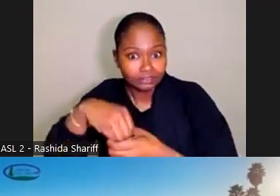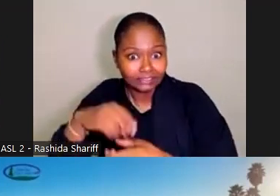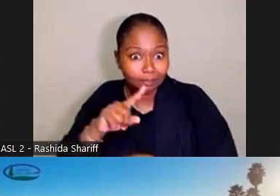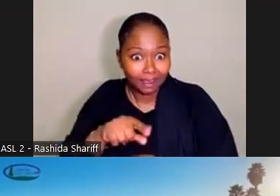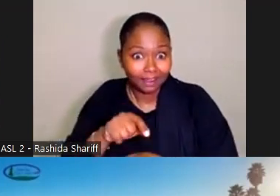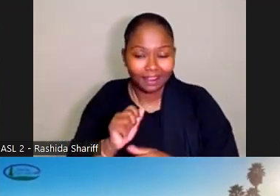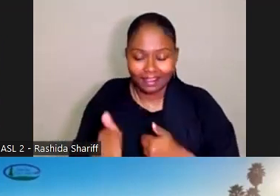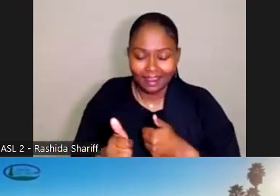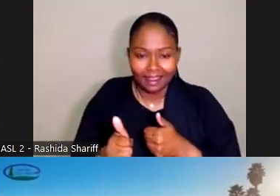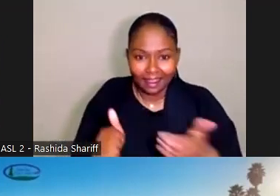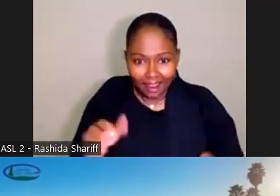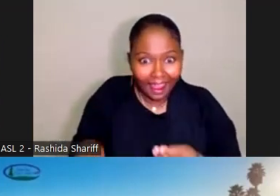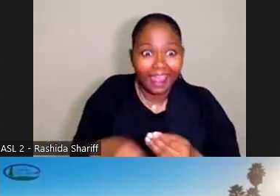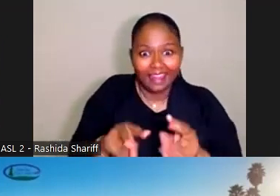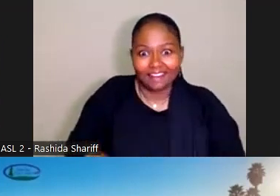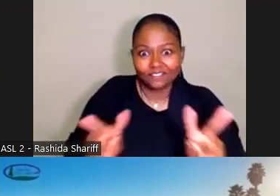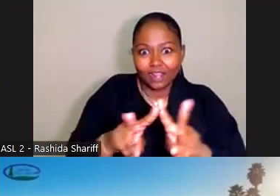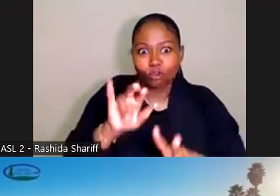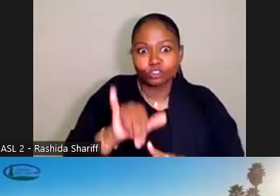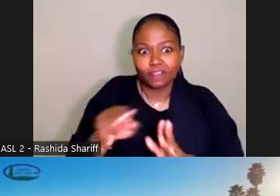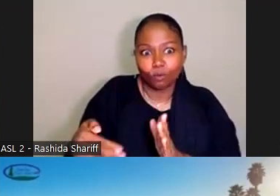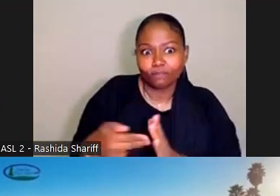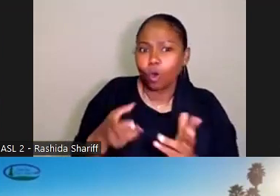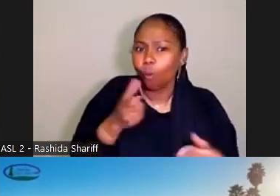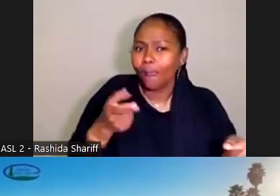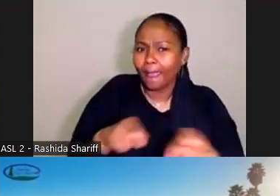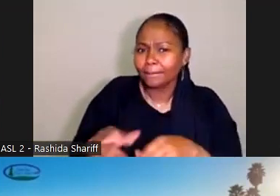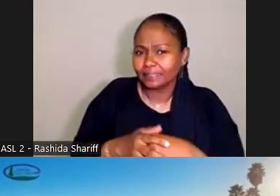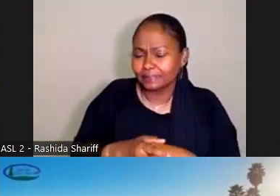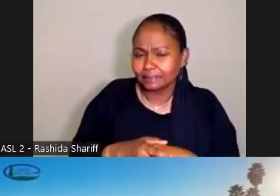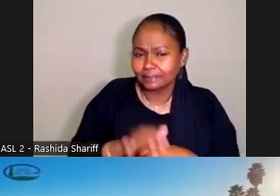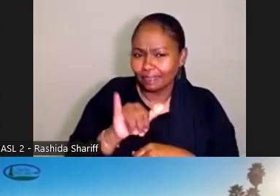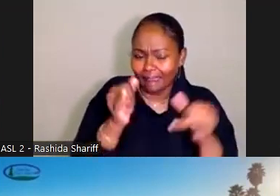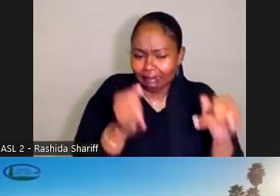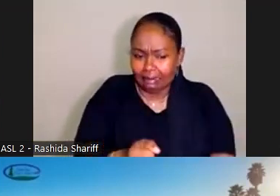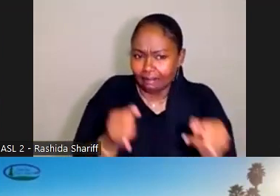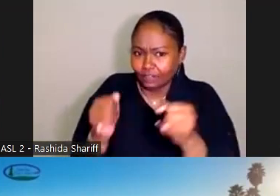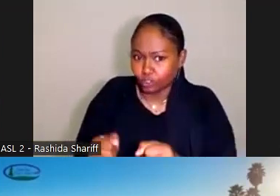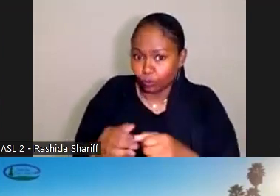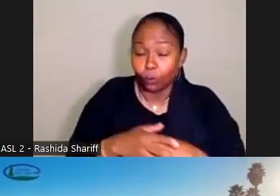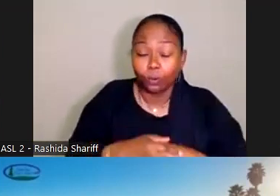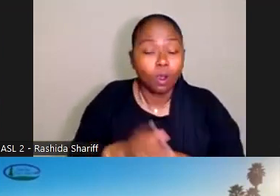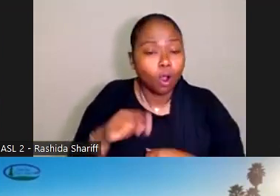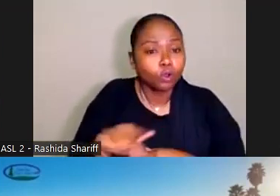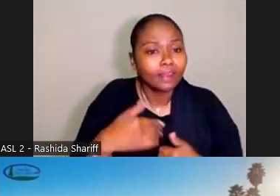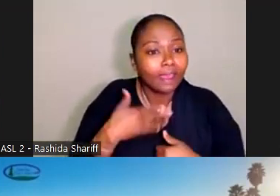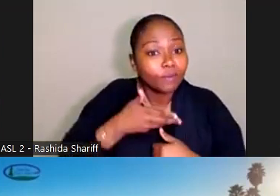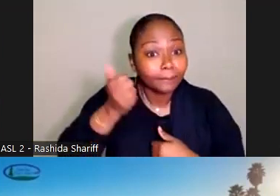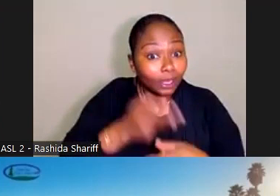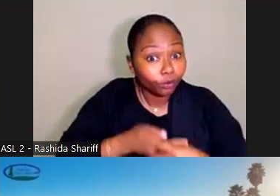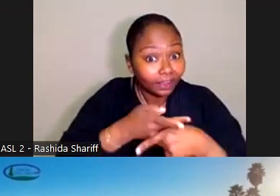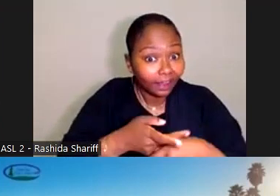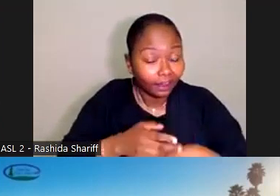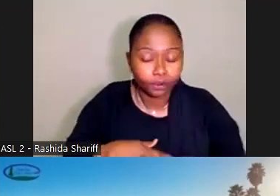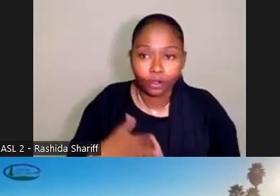to that referral, what happens to the individual when they are they getting better care? Are they